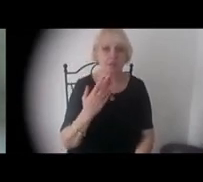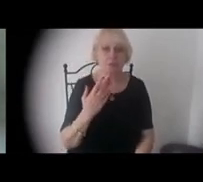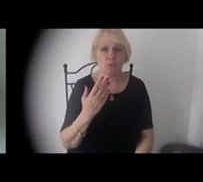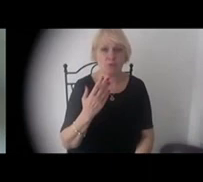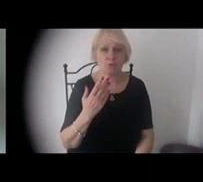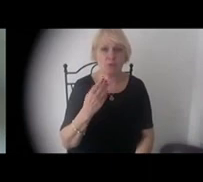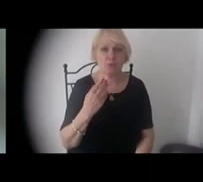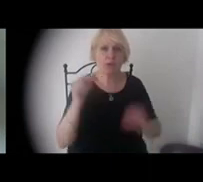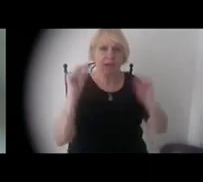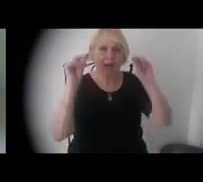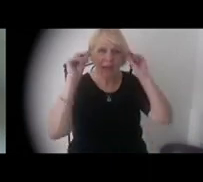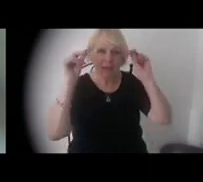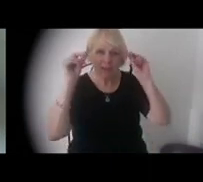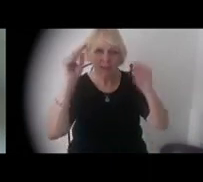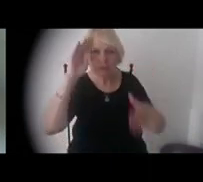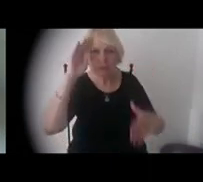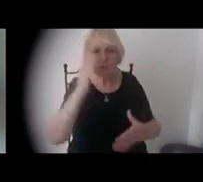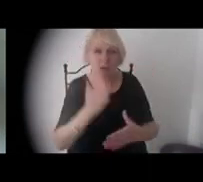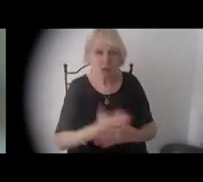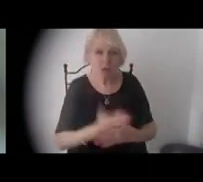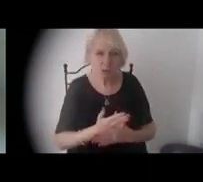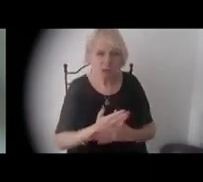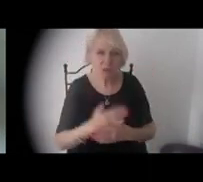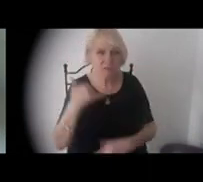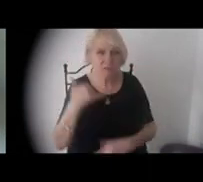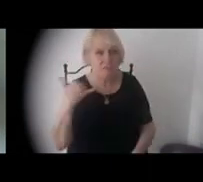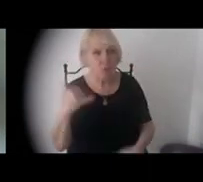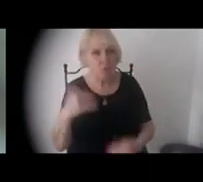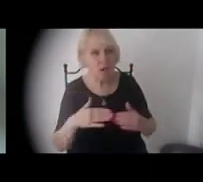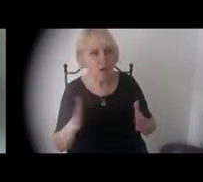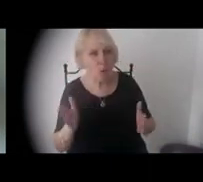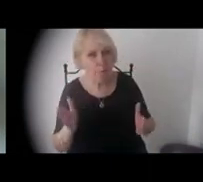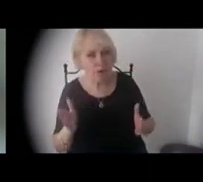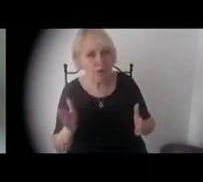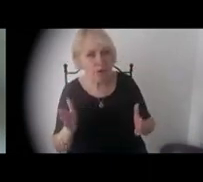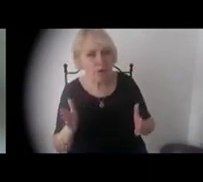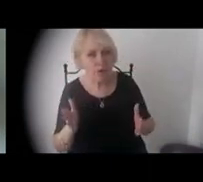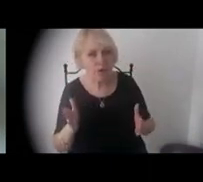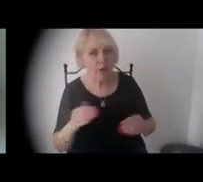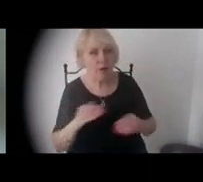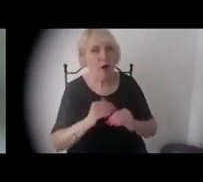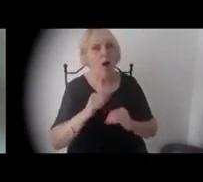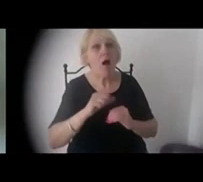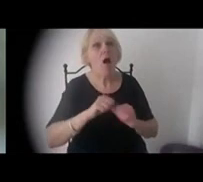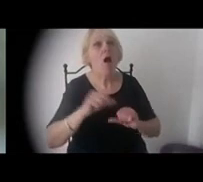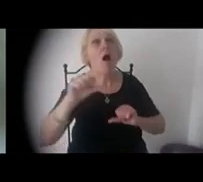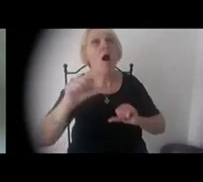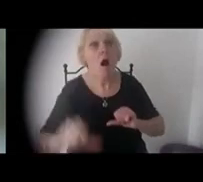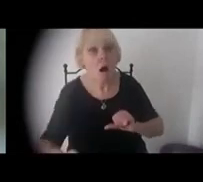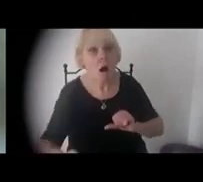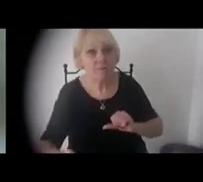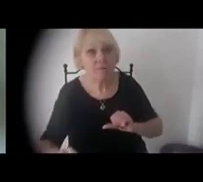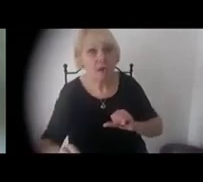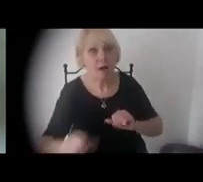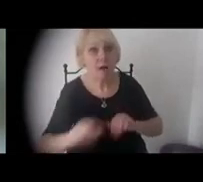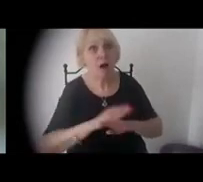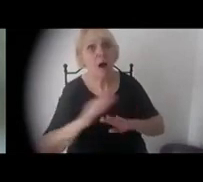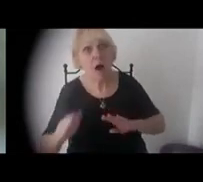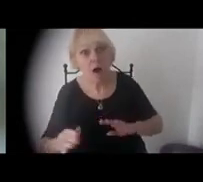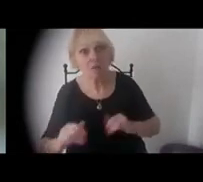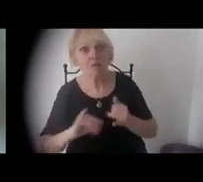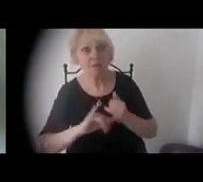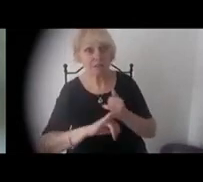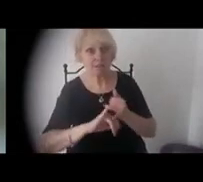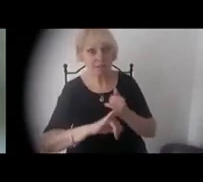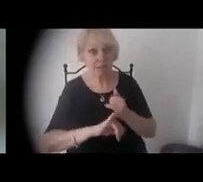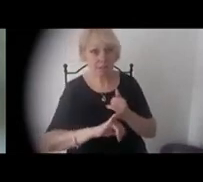educational psychologist helpline still be open and available post-September when schools open? And if you can maybe just explain what that parent